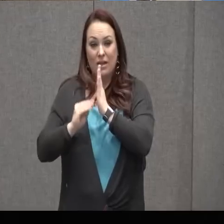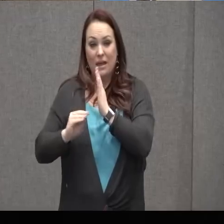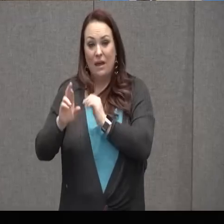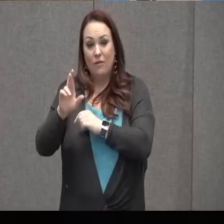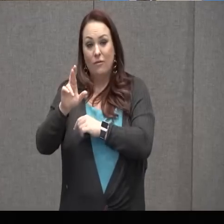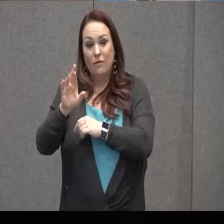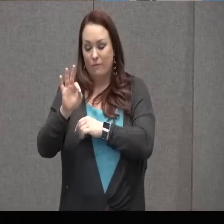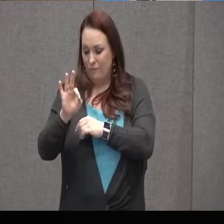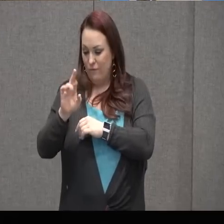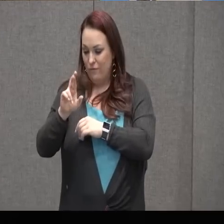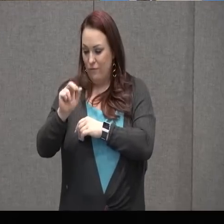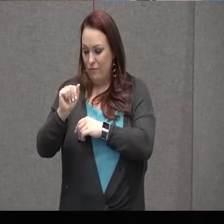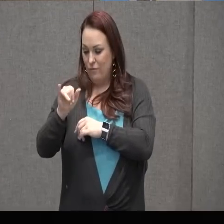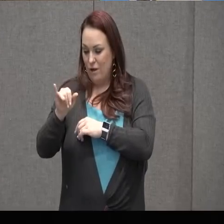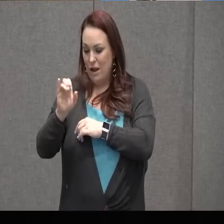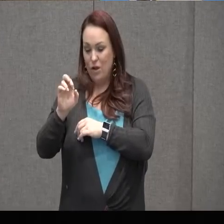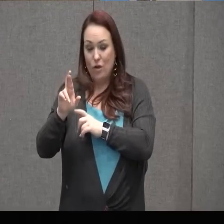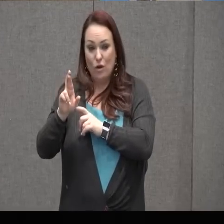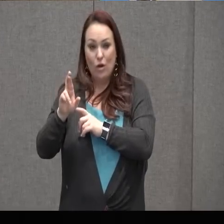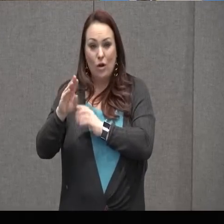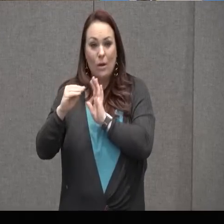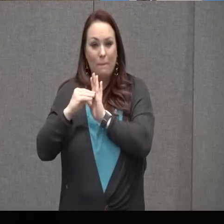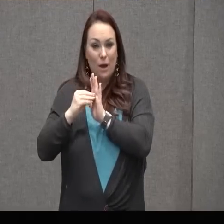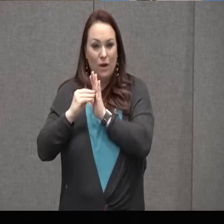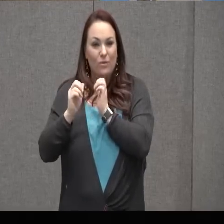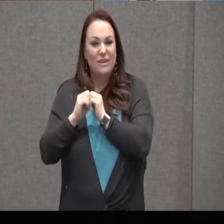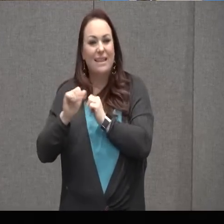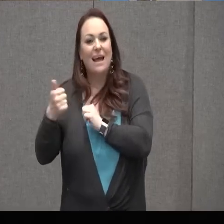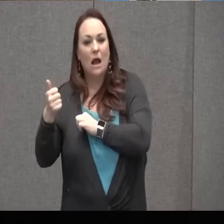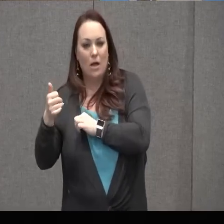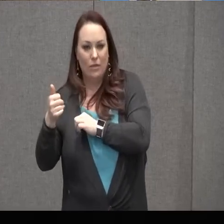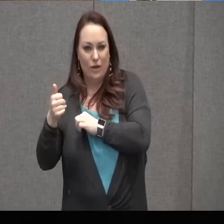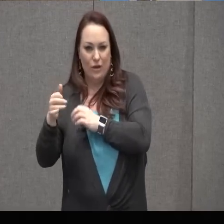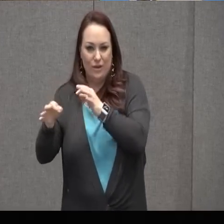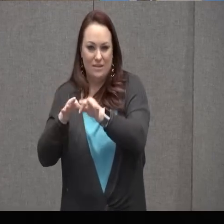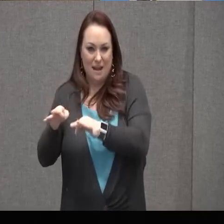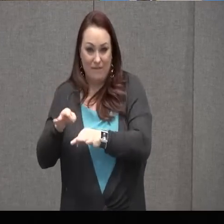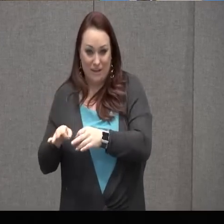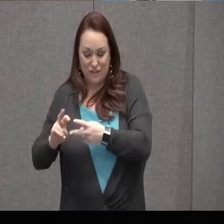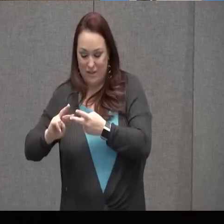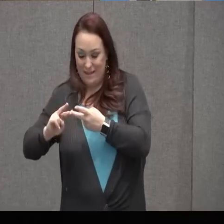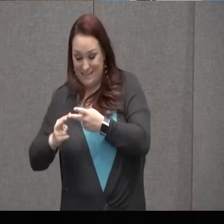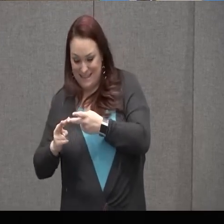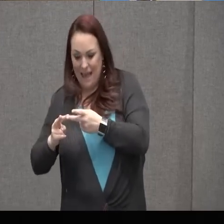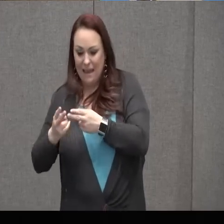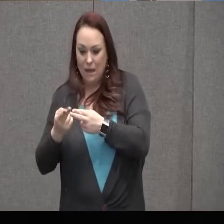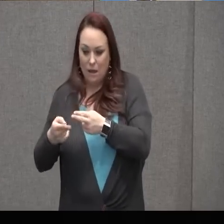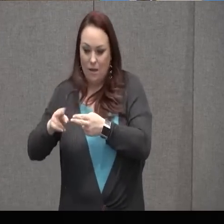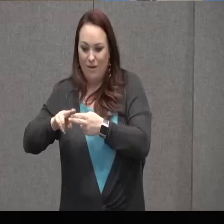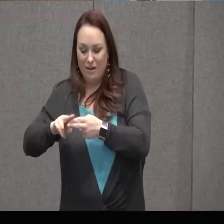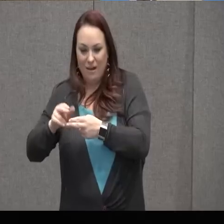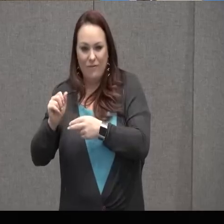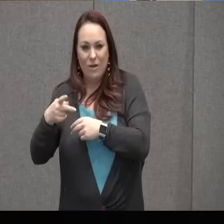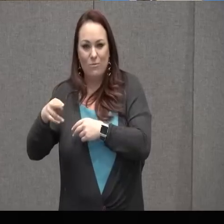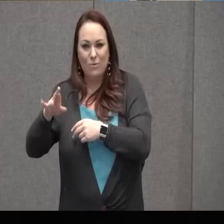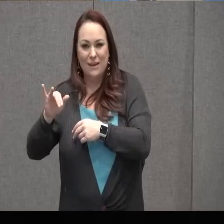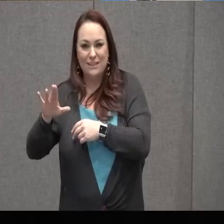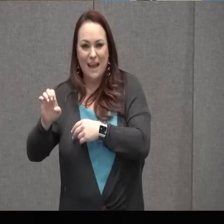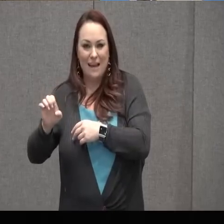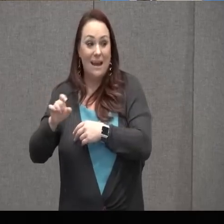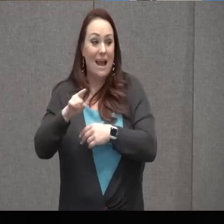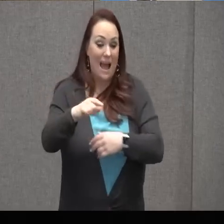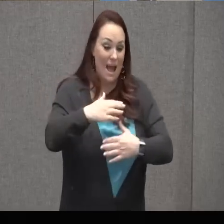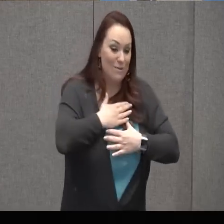model with that other definition of the word appreciate. I appreciate you and how hard you worked